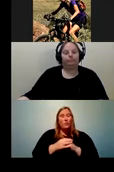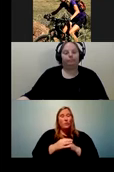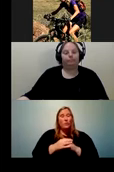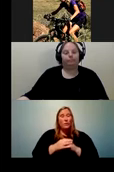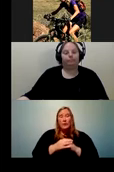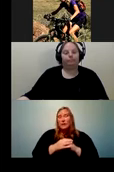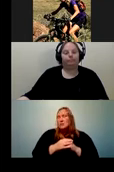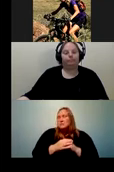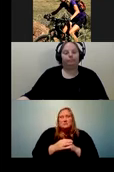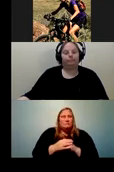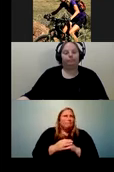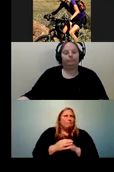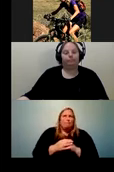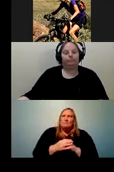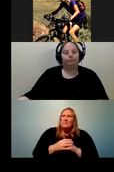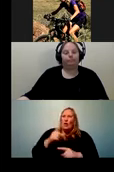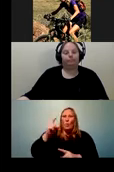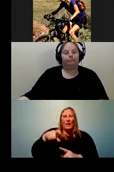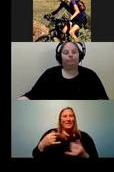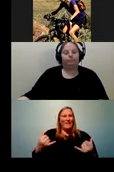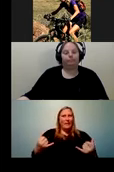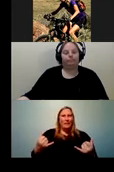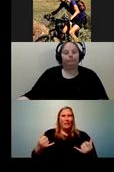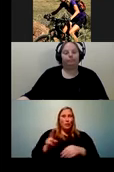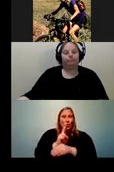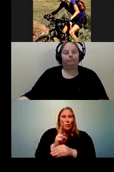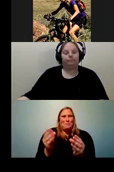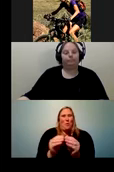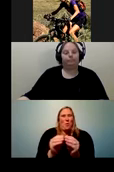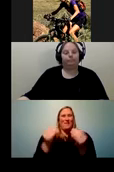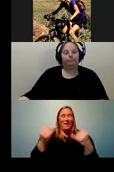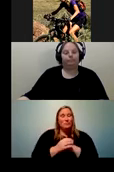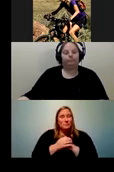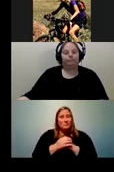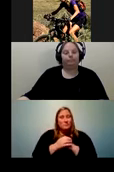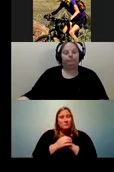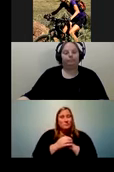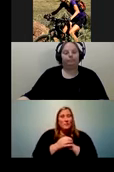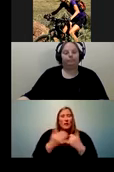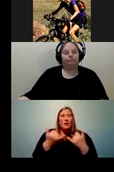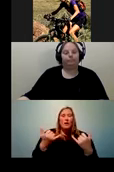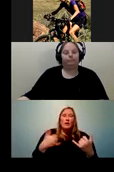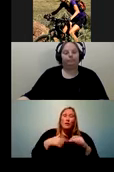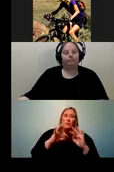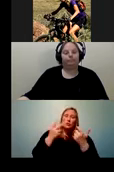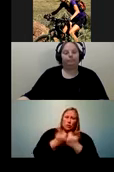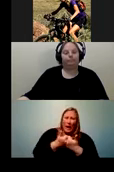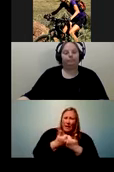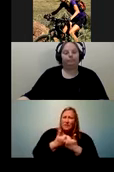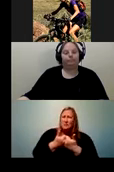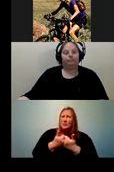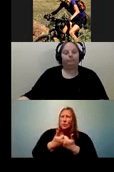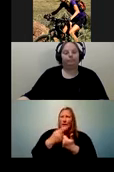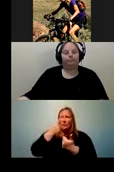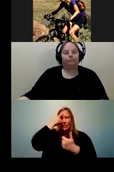there's never been a time when we need it more. And there's never been a time where we've been more challenged to think outside